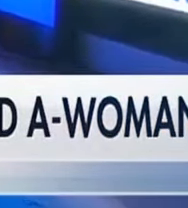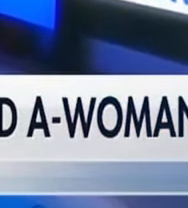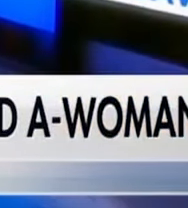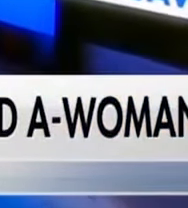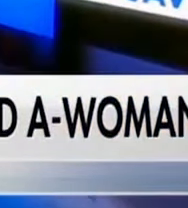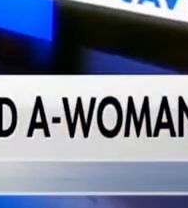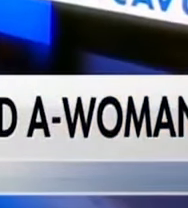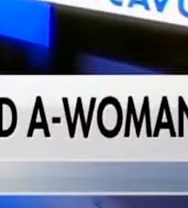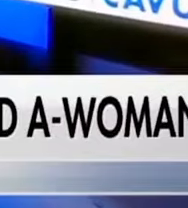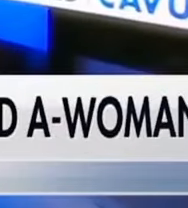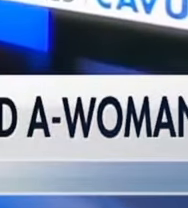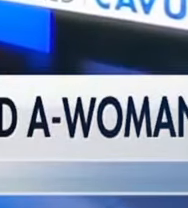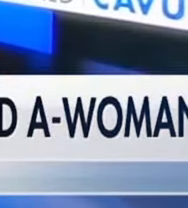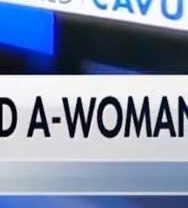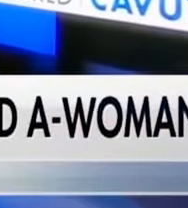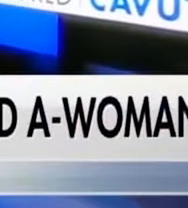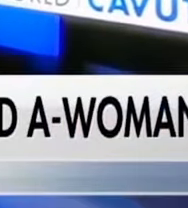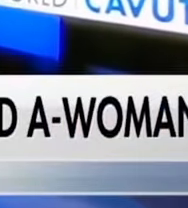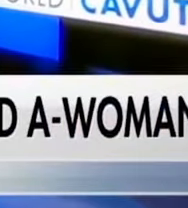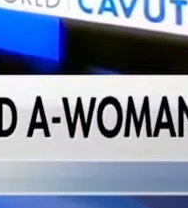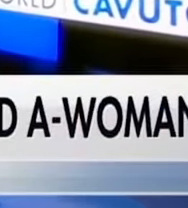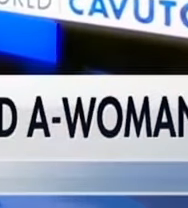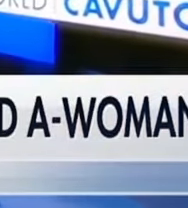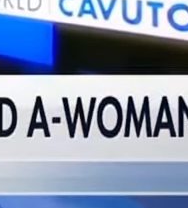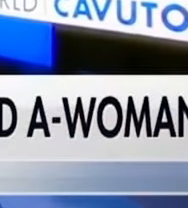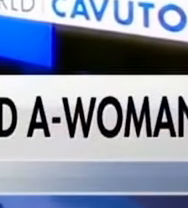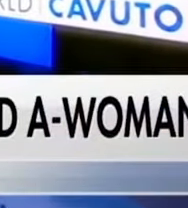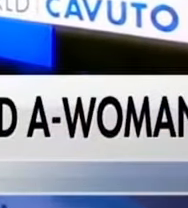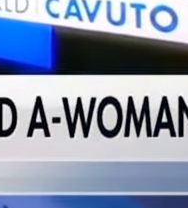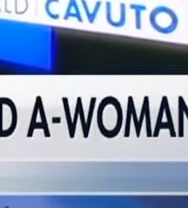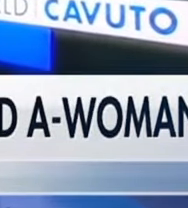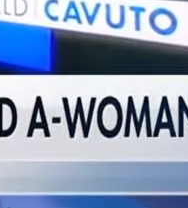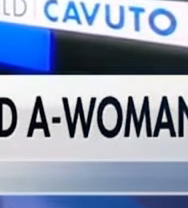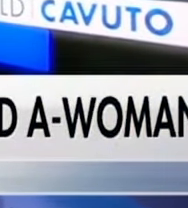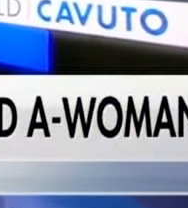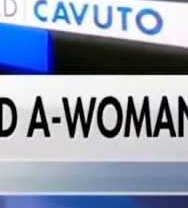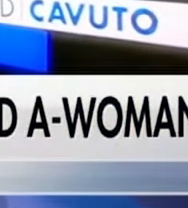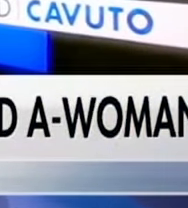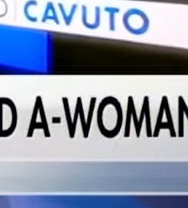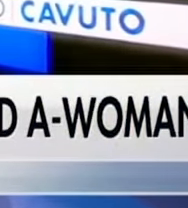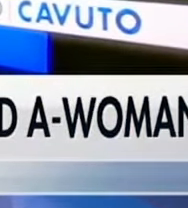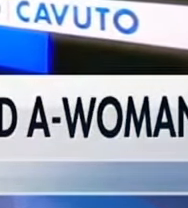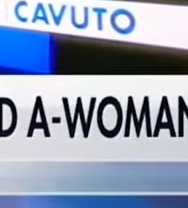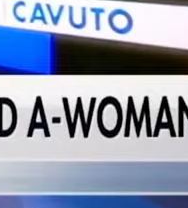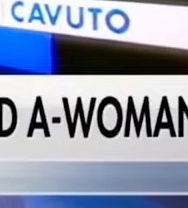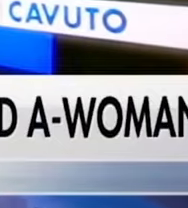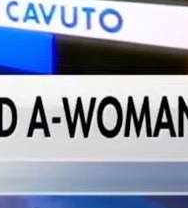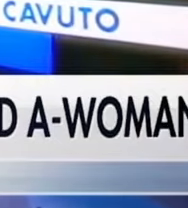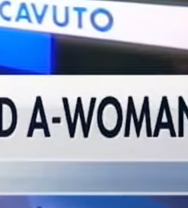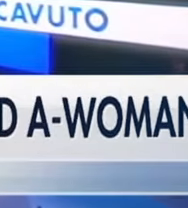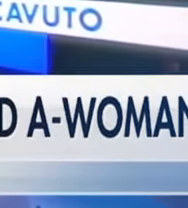talking about the Missouri Representative Manuel Cleaver, a minister by training, who joins us now to explain why he said